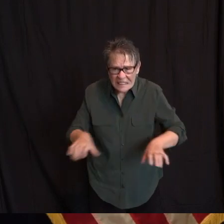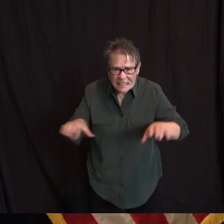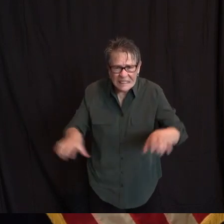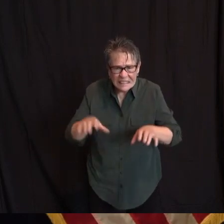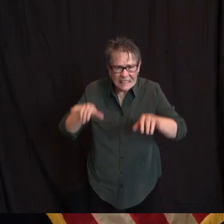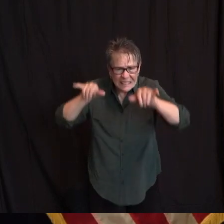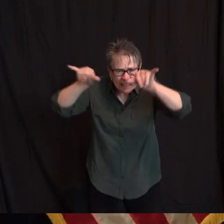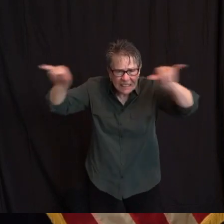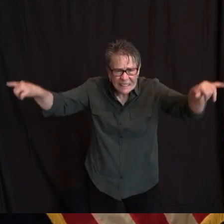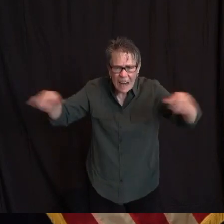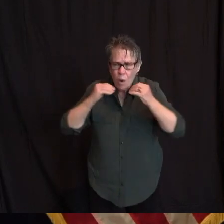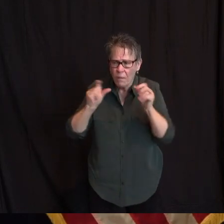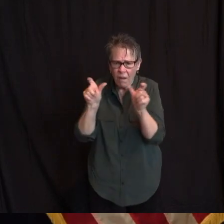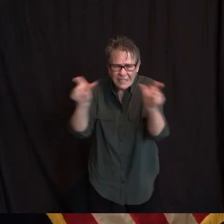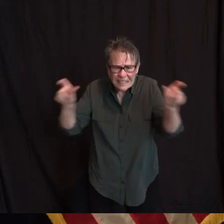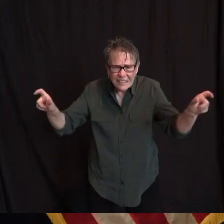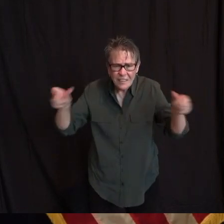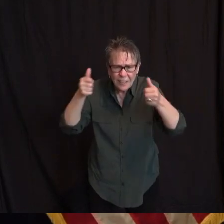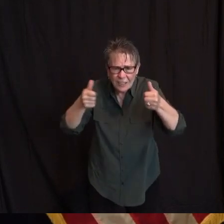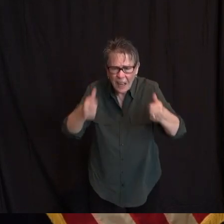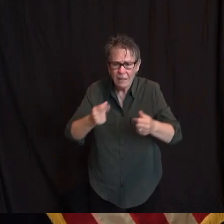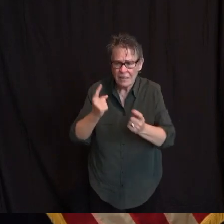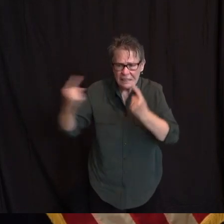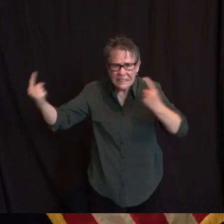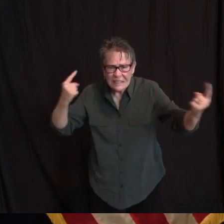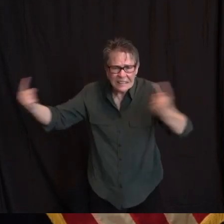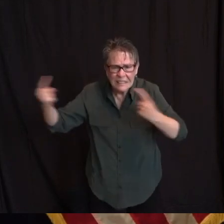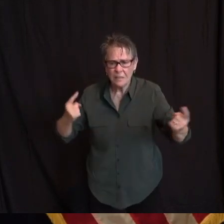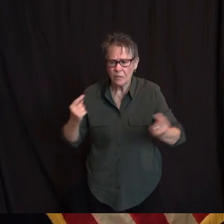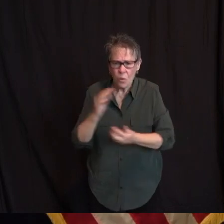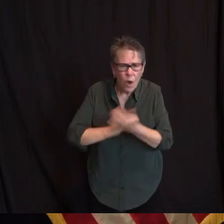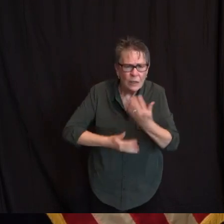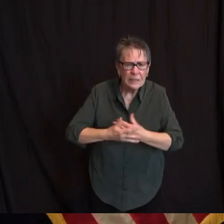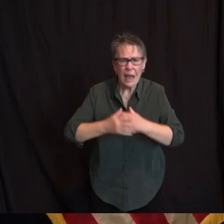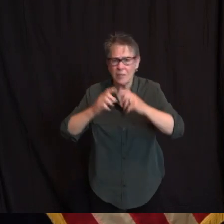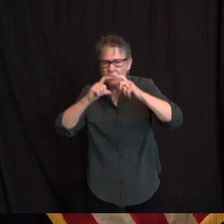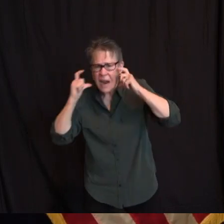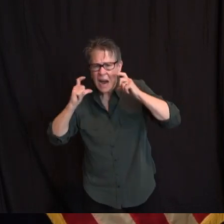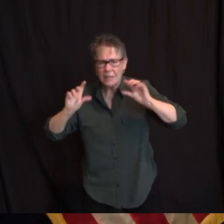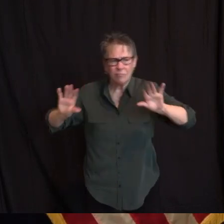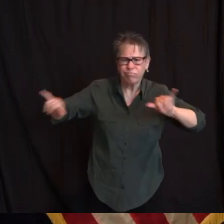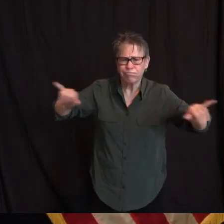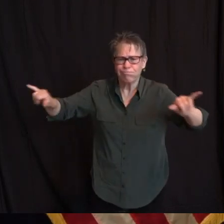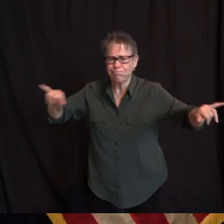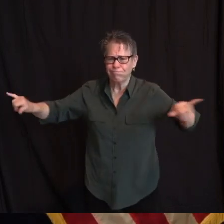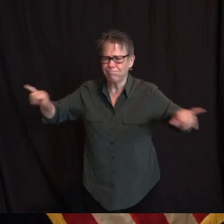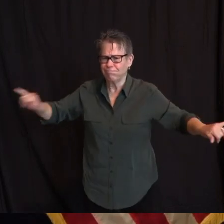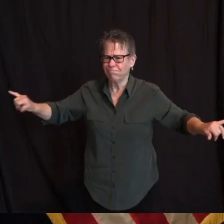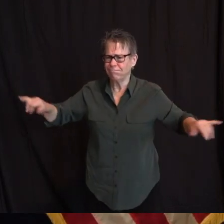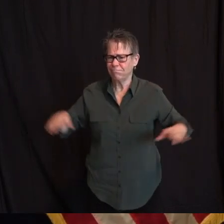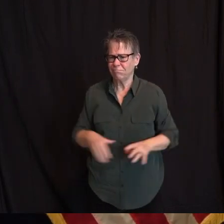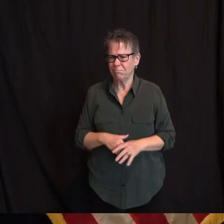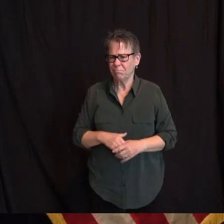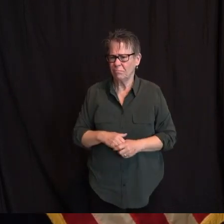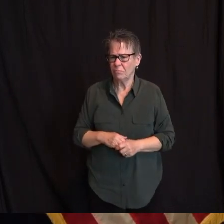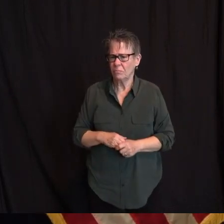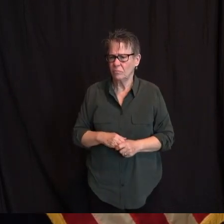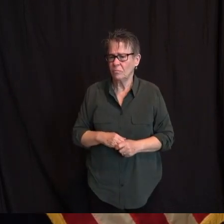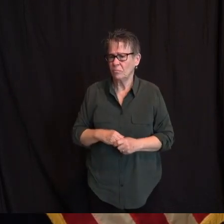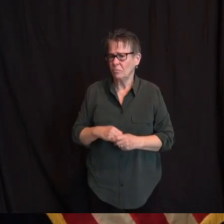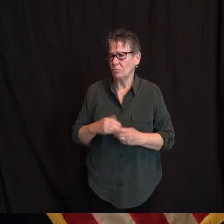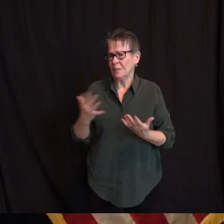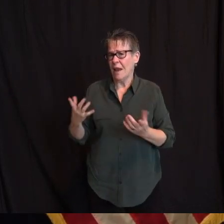I think I've said this in this room. In peacetime, in normal times, you've got certain communities that are invariably left